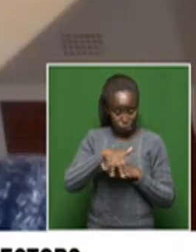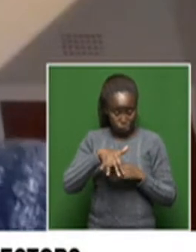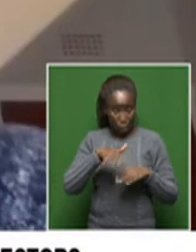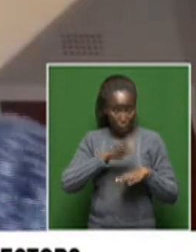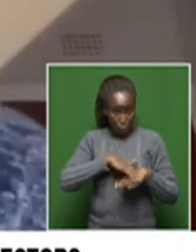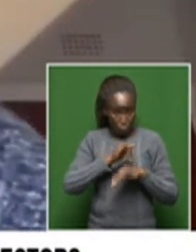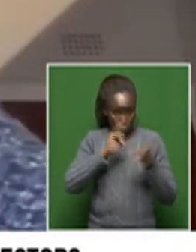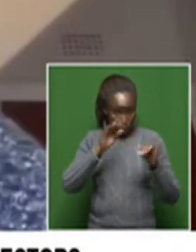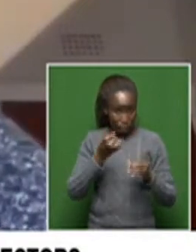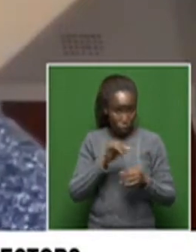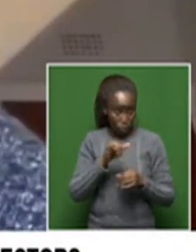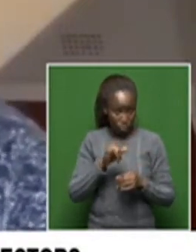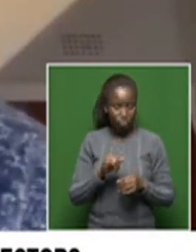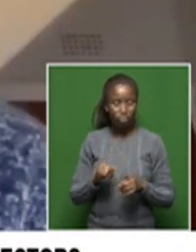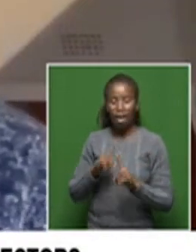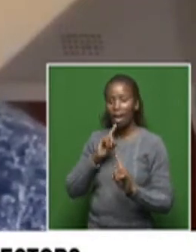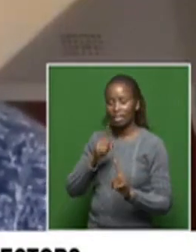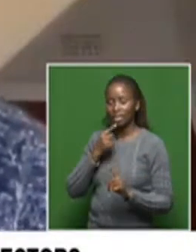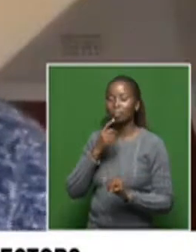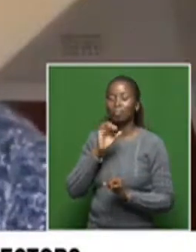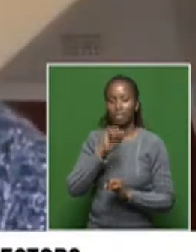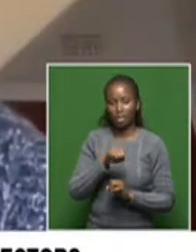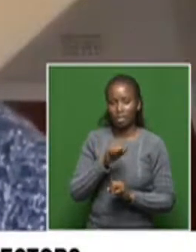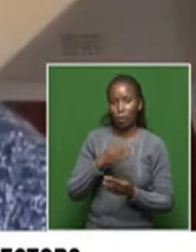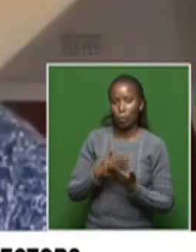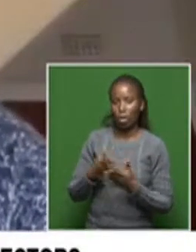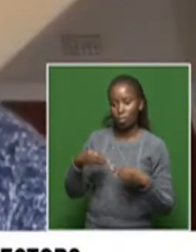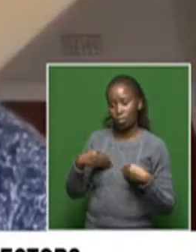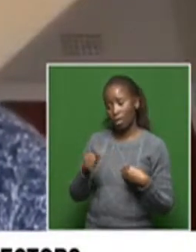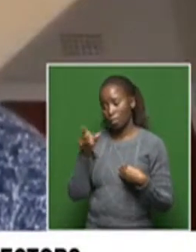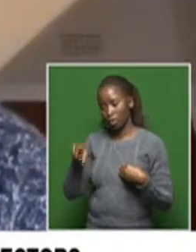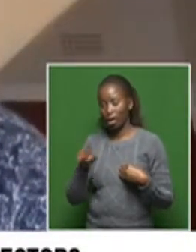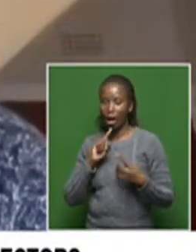short answer is yes, but we'll allow somebody to answer that.